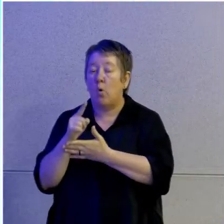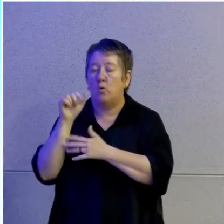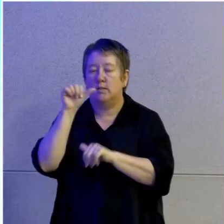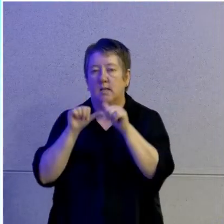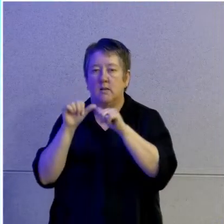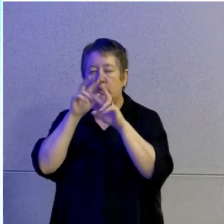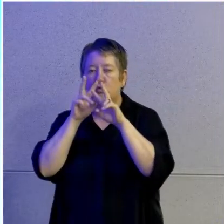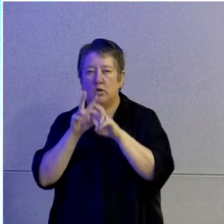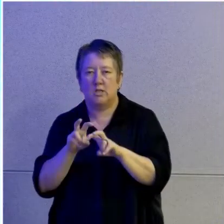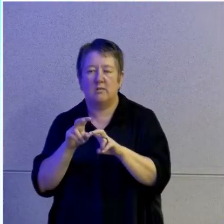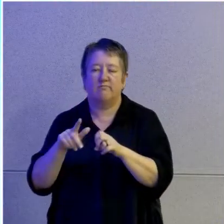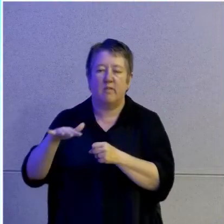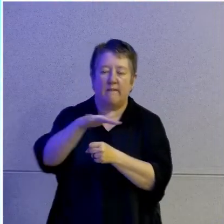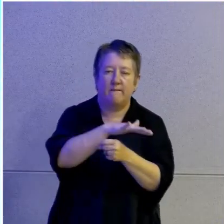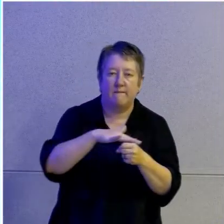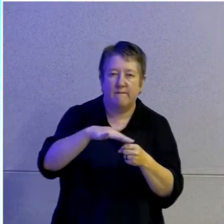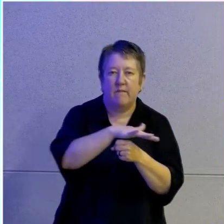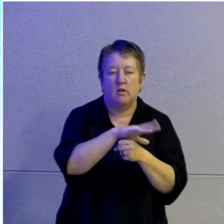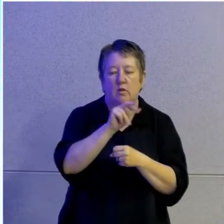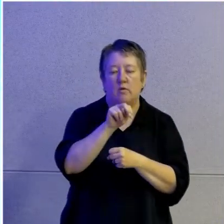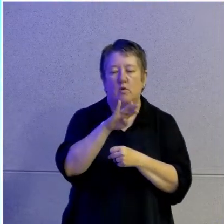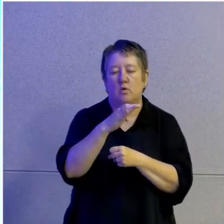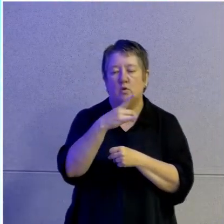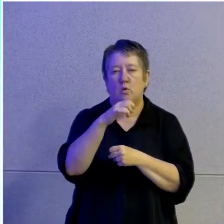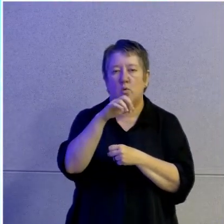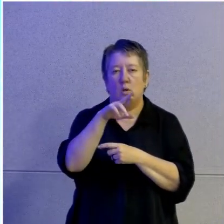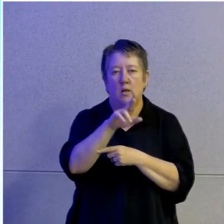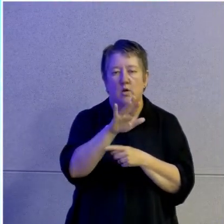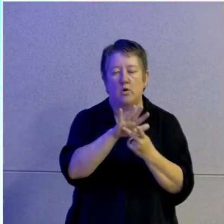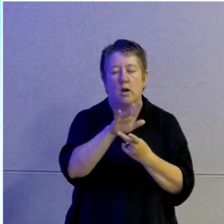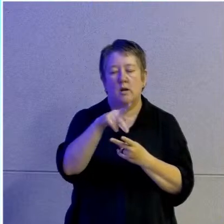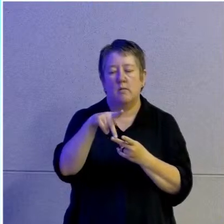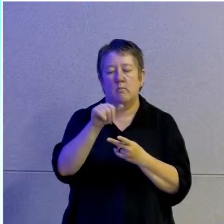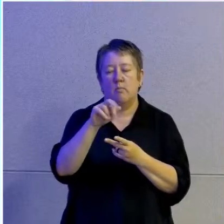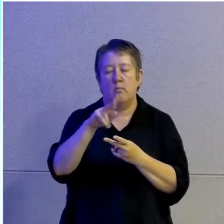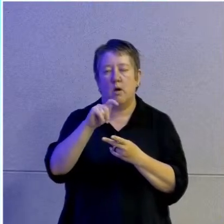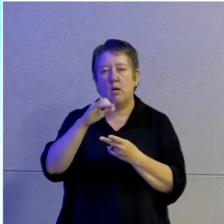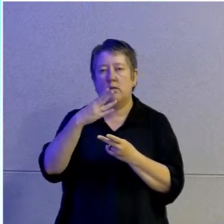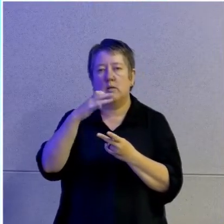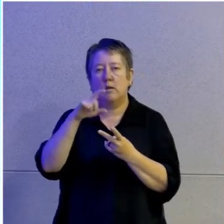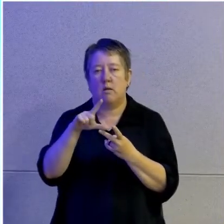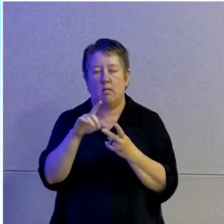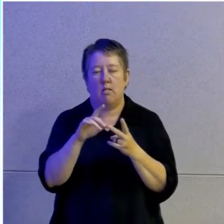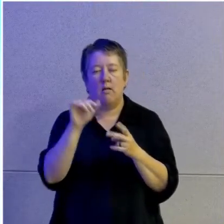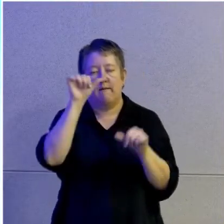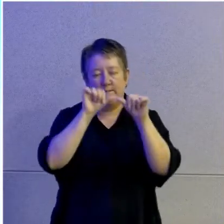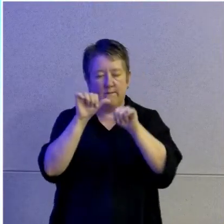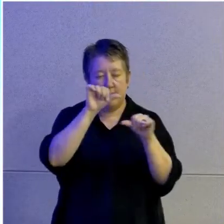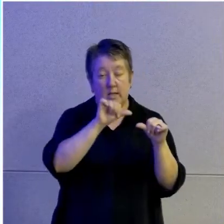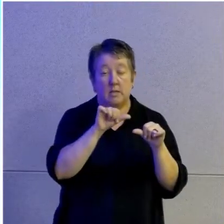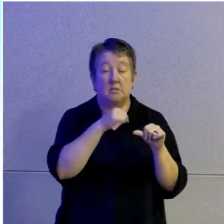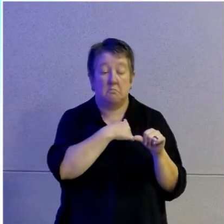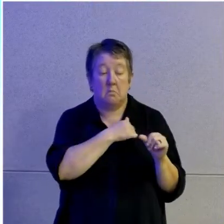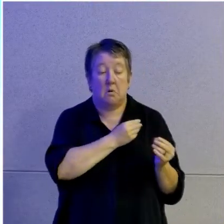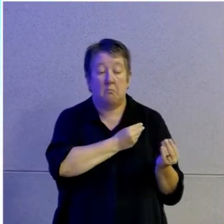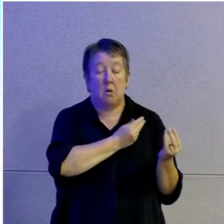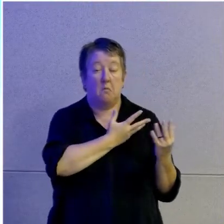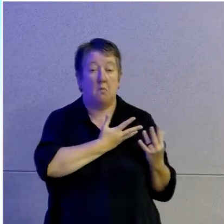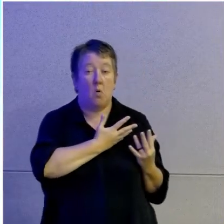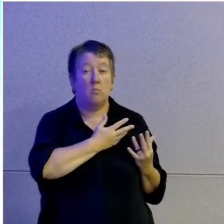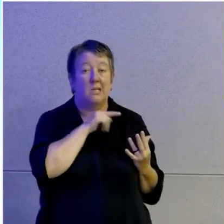fields of nuclear and particle physics. I've been informed that this collaboration has helped